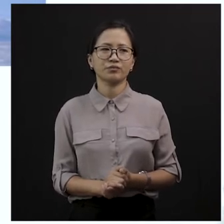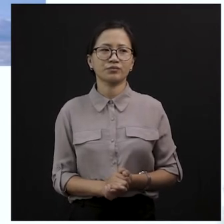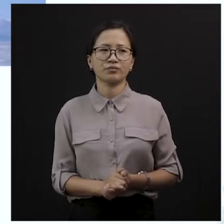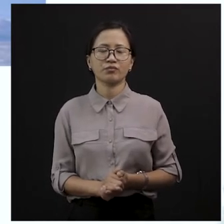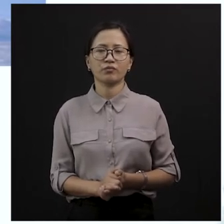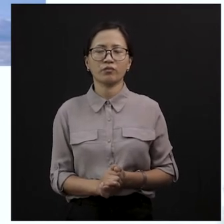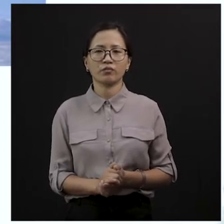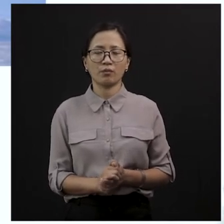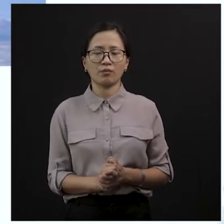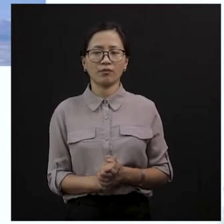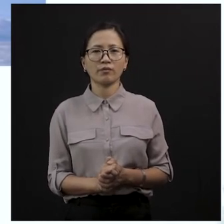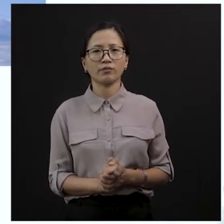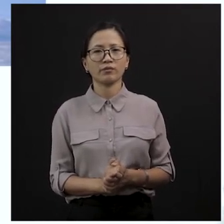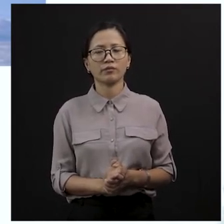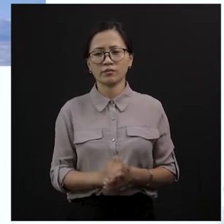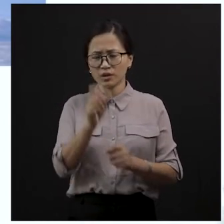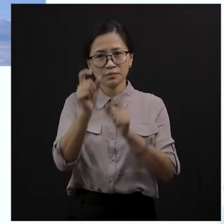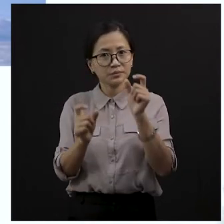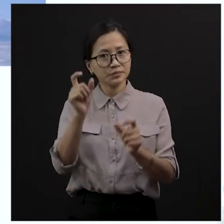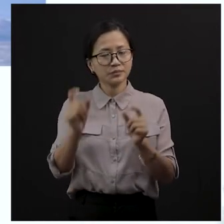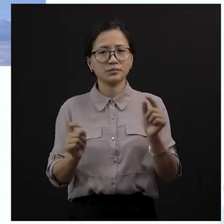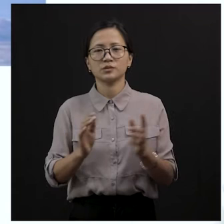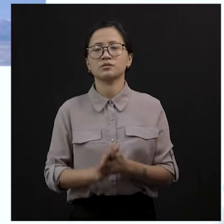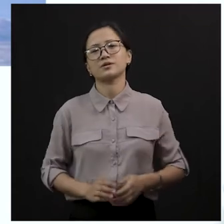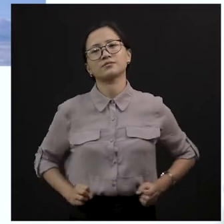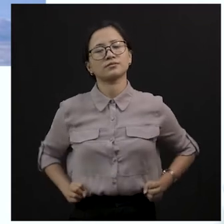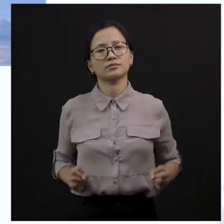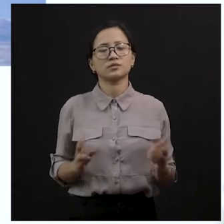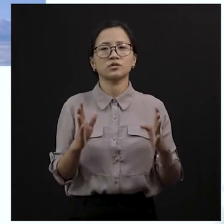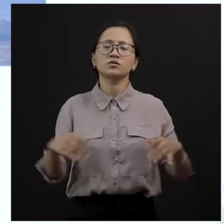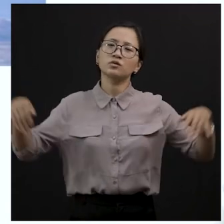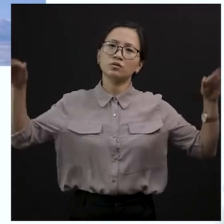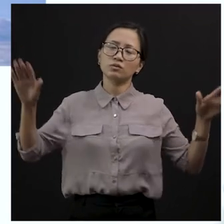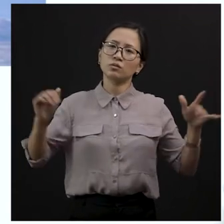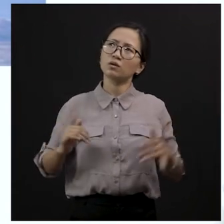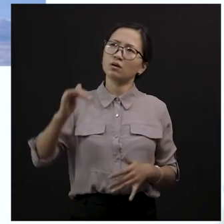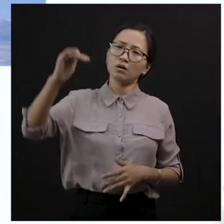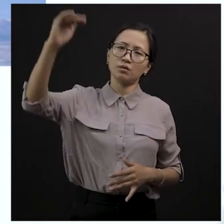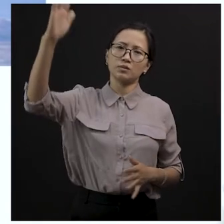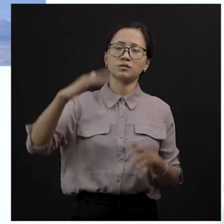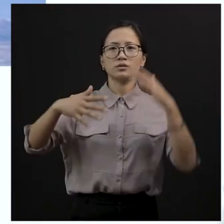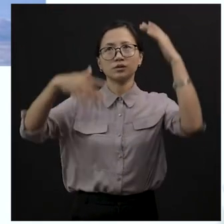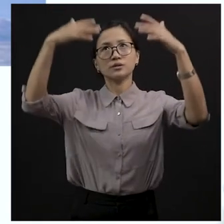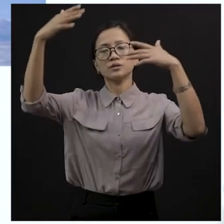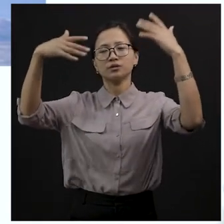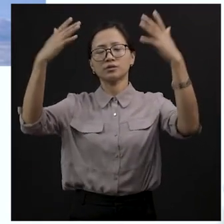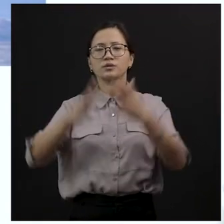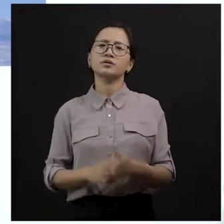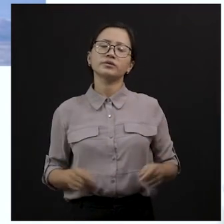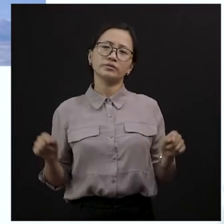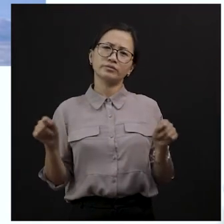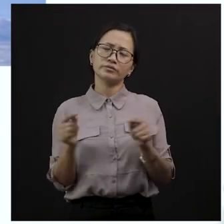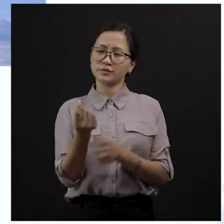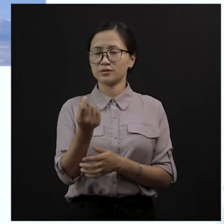So then people started to fly. That means they started to go up in the air just like